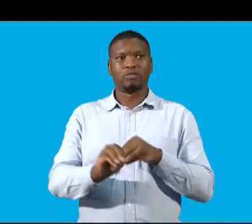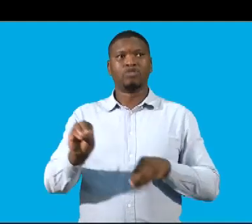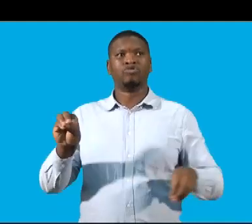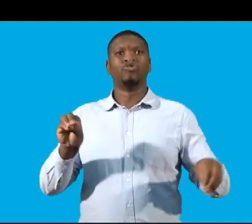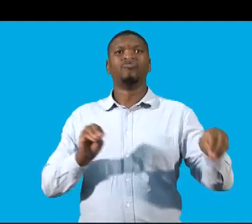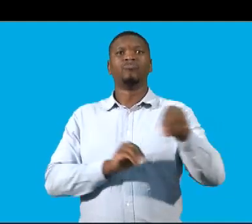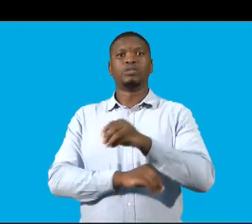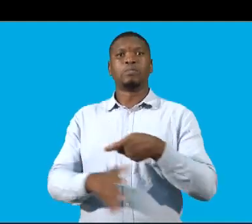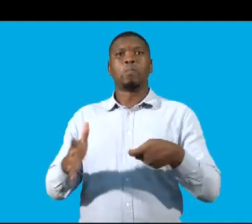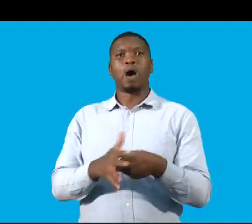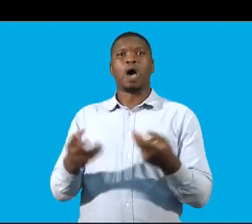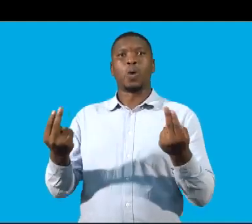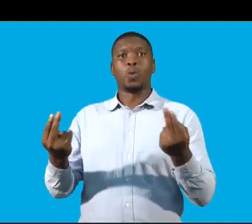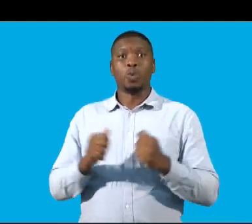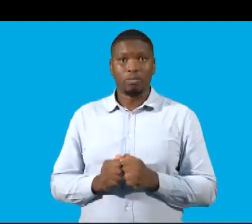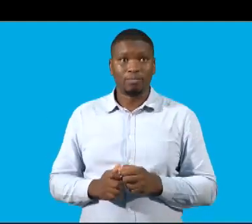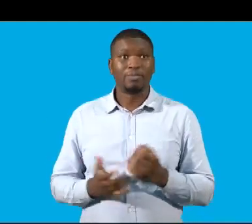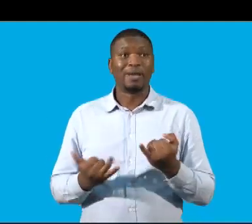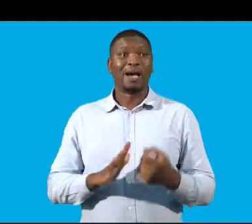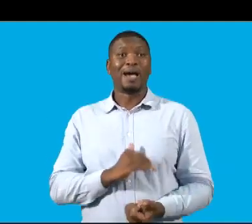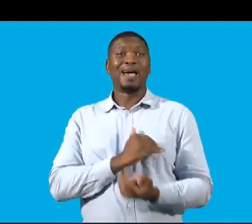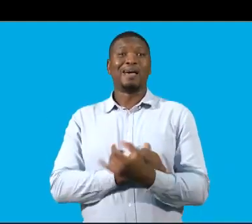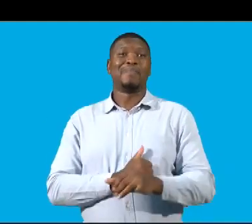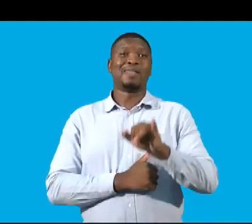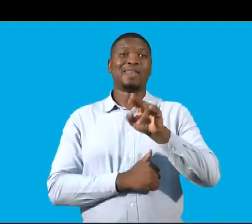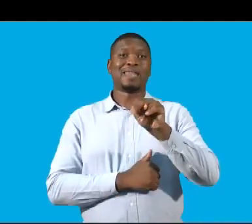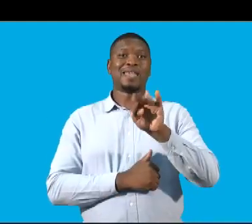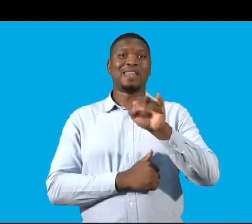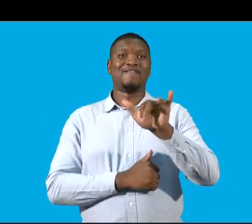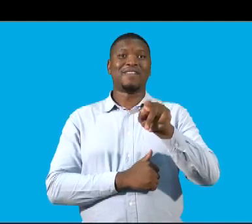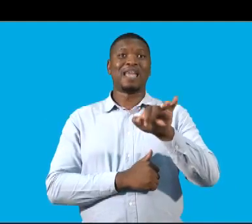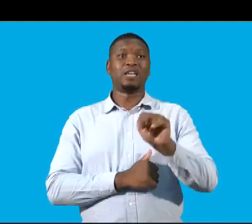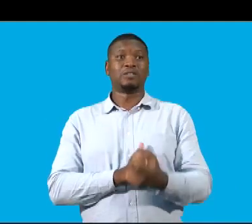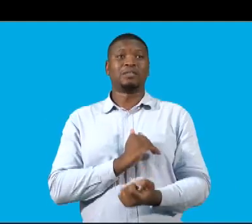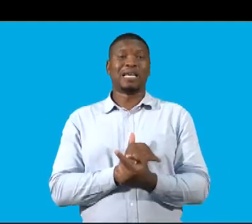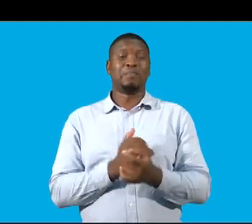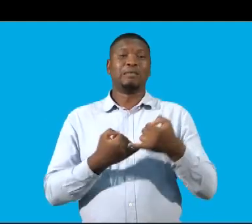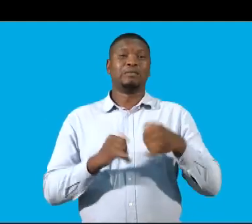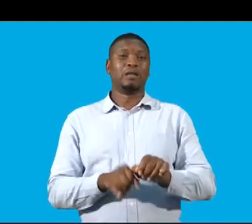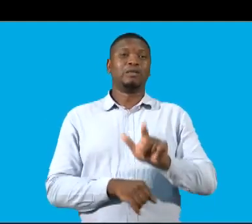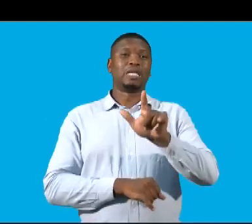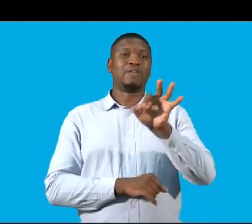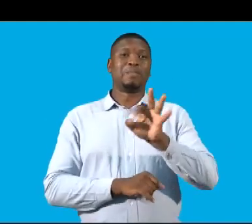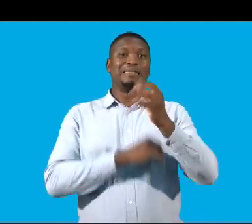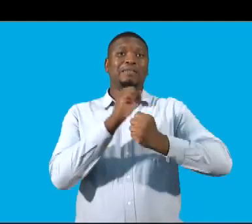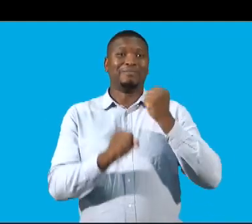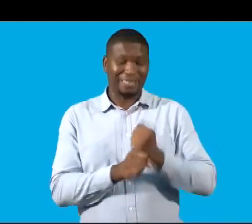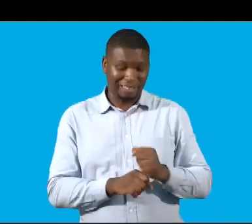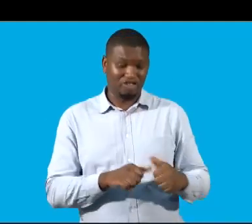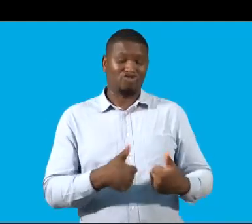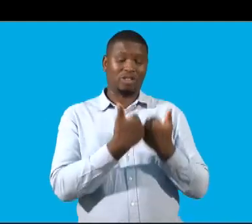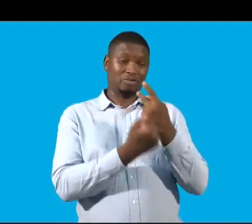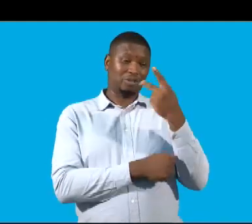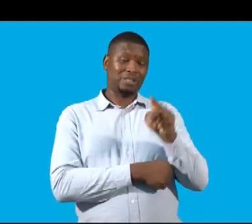replaced. Now, during this time, inflation remains constant at 7% per annum.